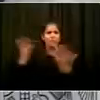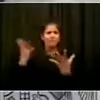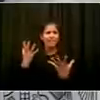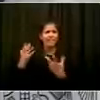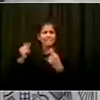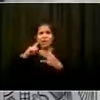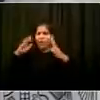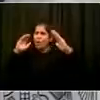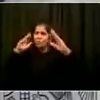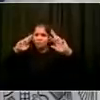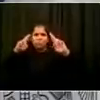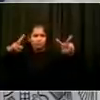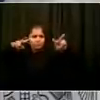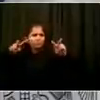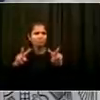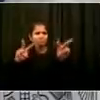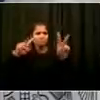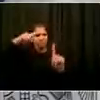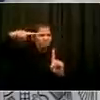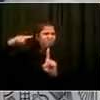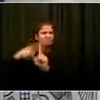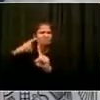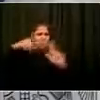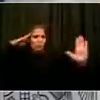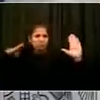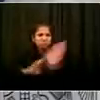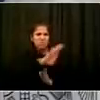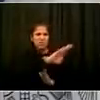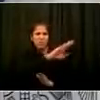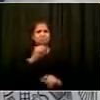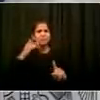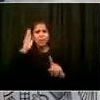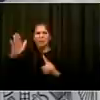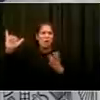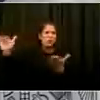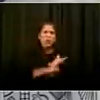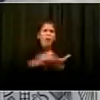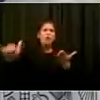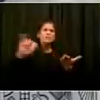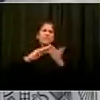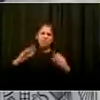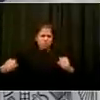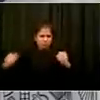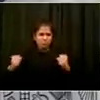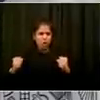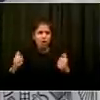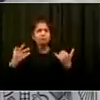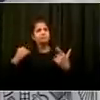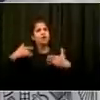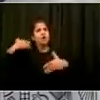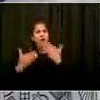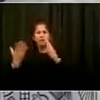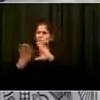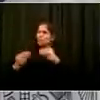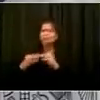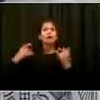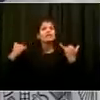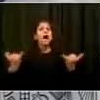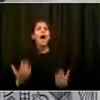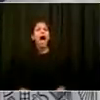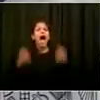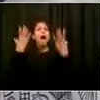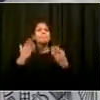great New York story, is a reminder. That great story can't just be for some people, and then the ladder gets kicked away and others